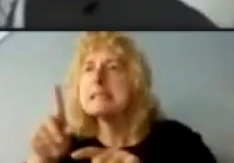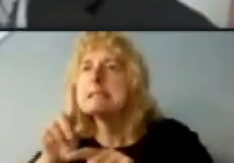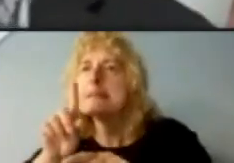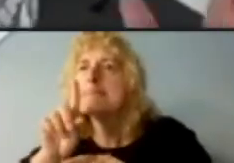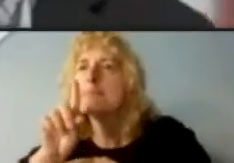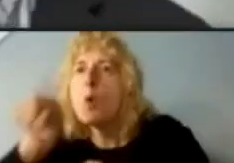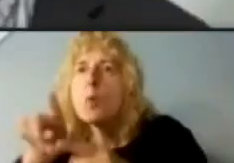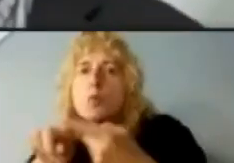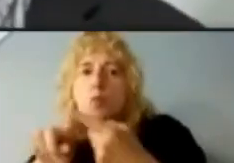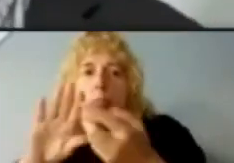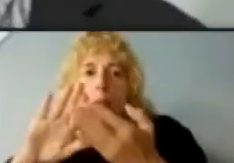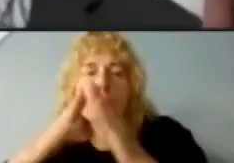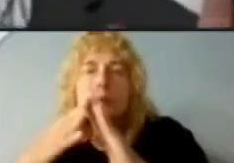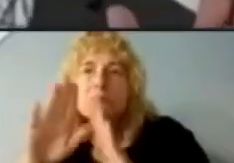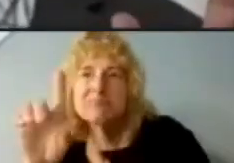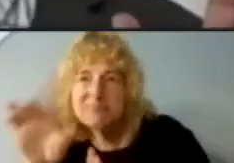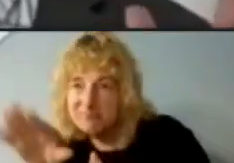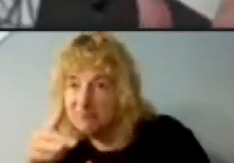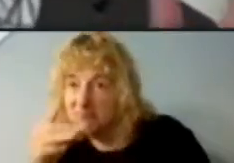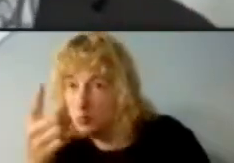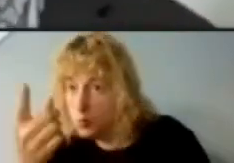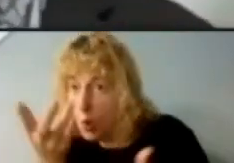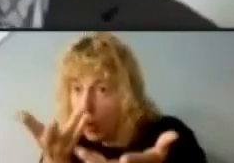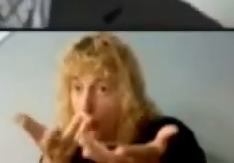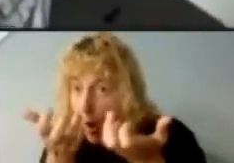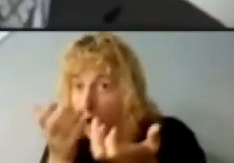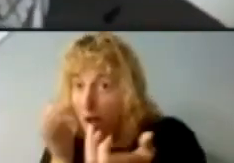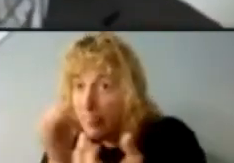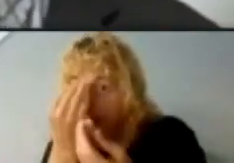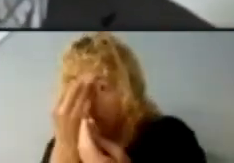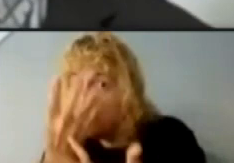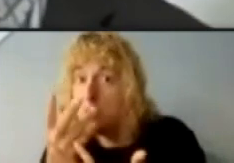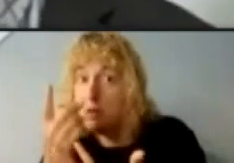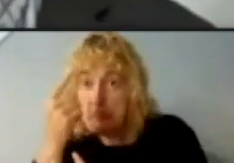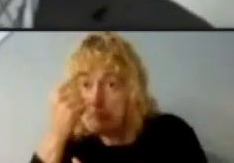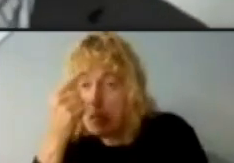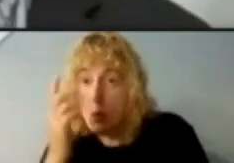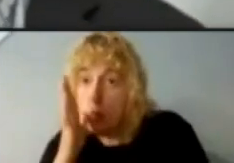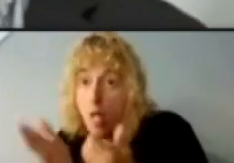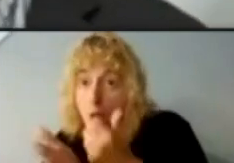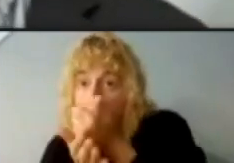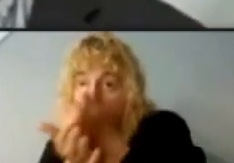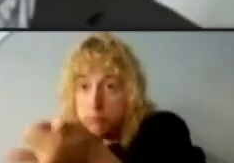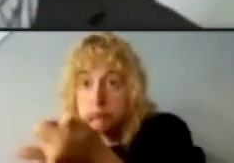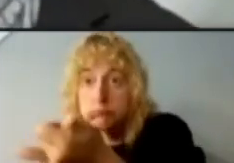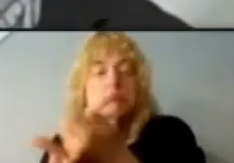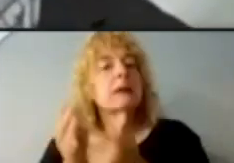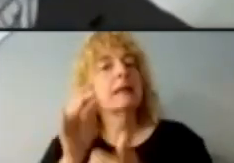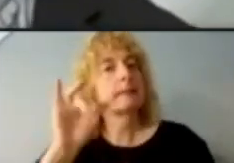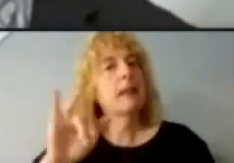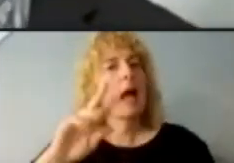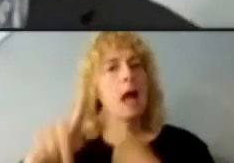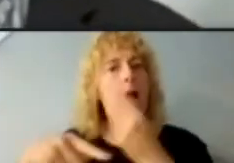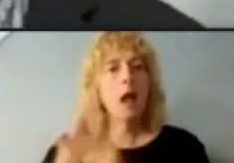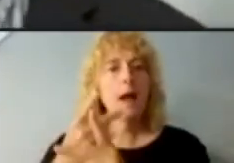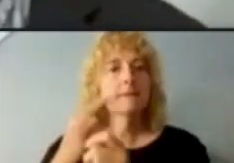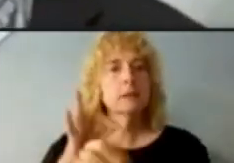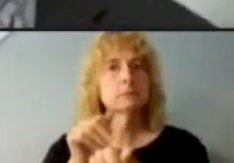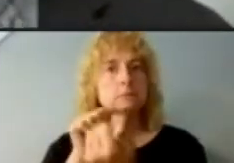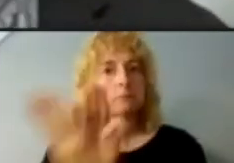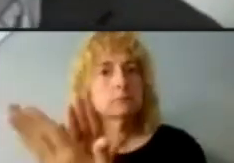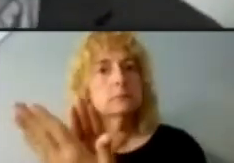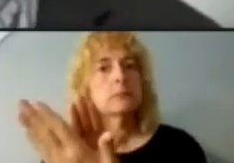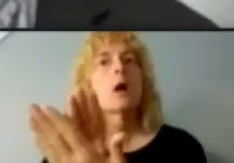even want this? Do you even think this is something that can help you? I think that kind of approach is